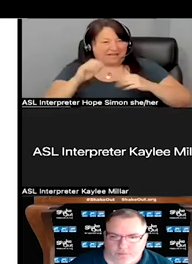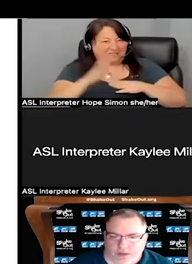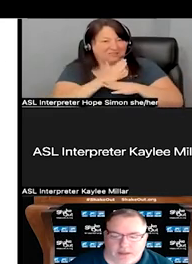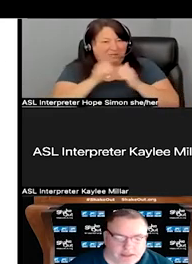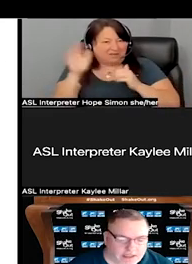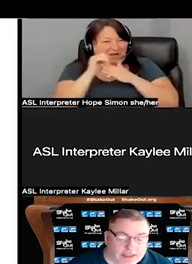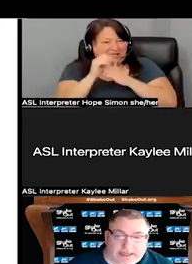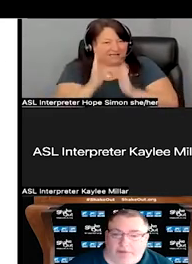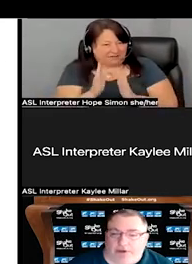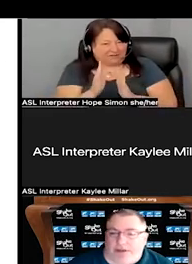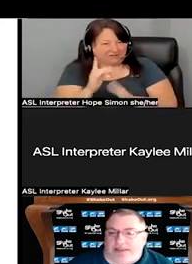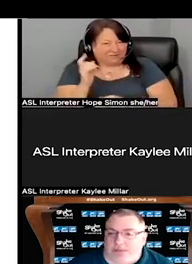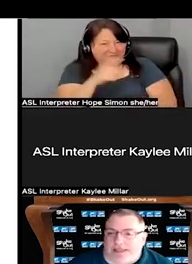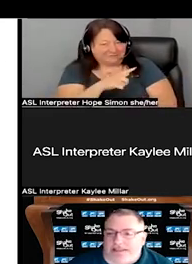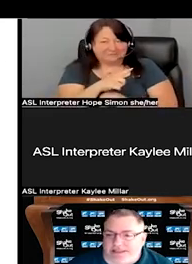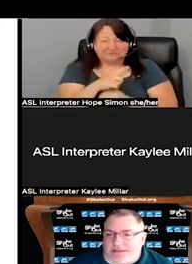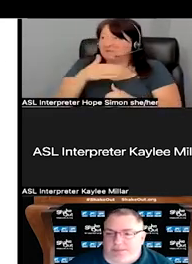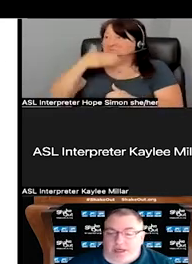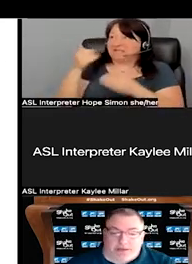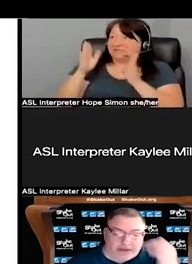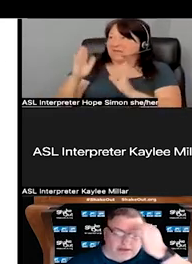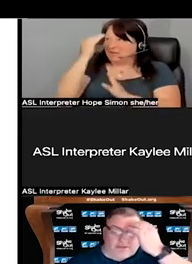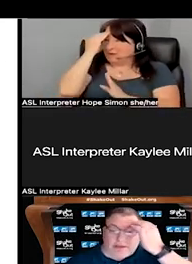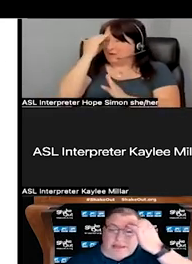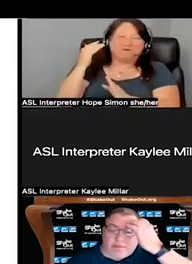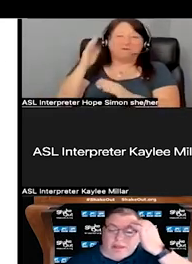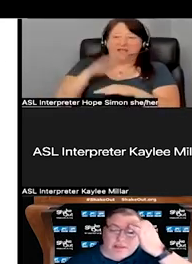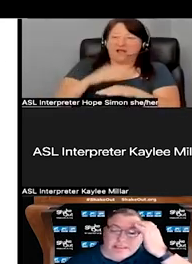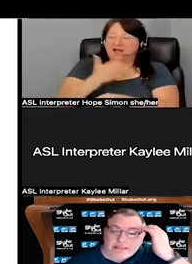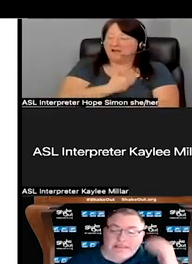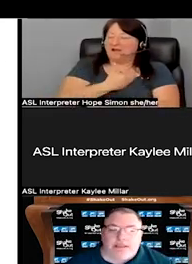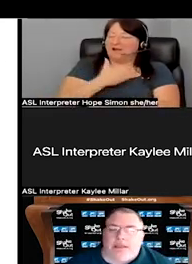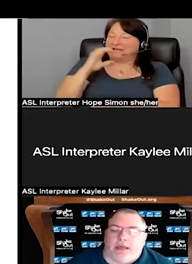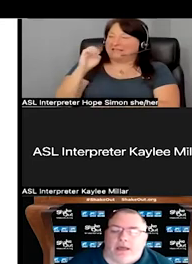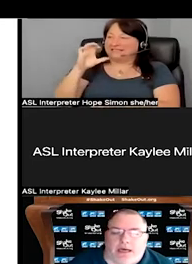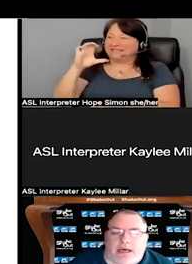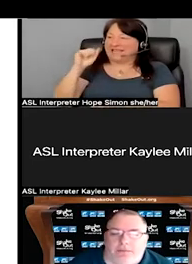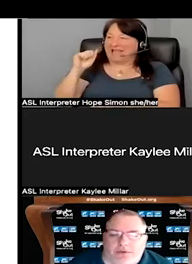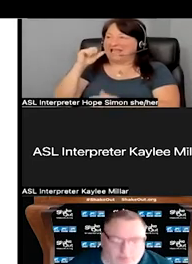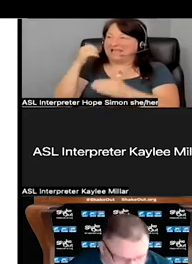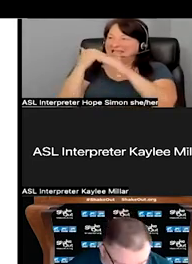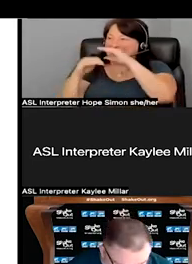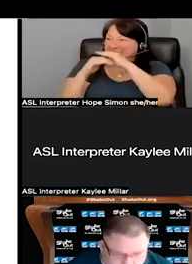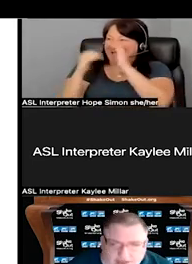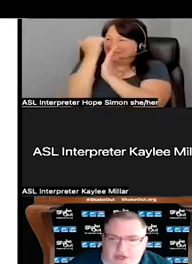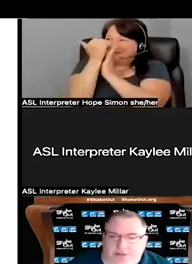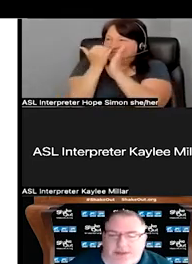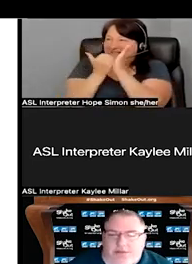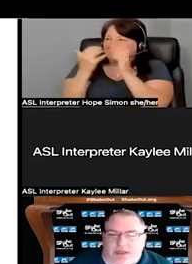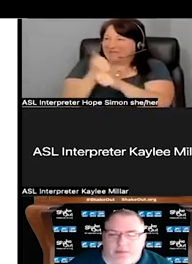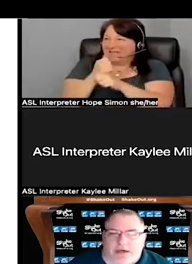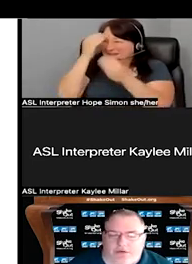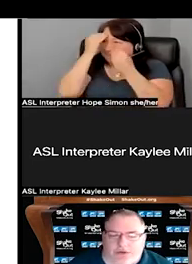leadership. Yeah, really the best way is to be on the ECA email list to get the notification